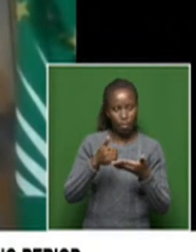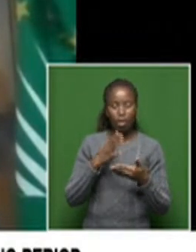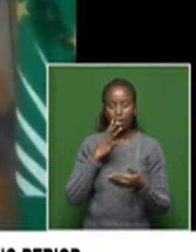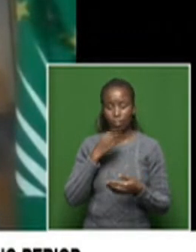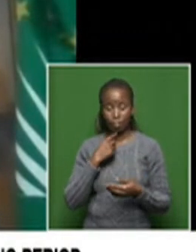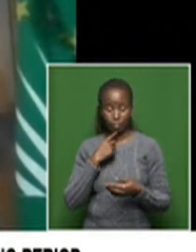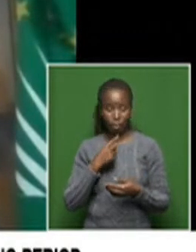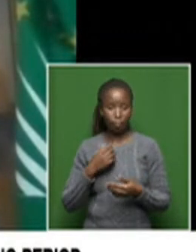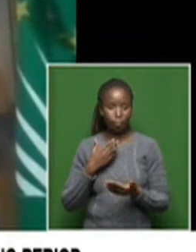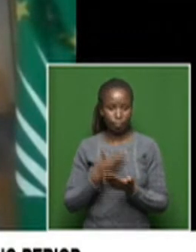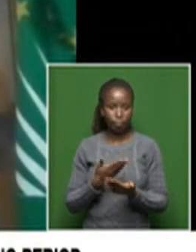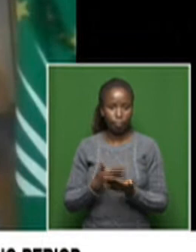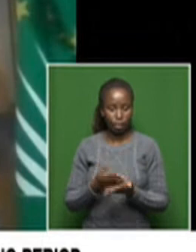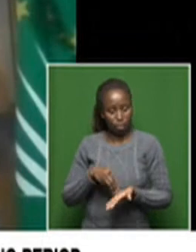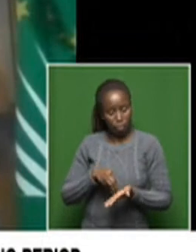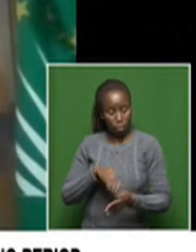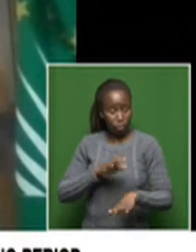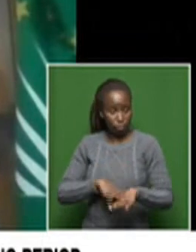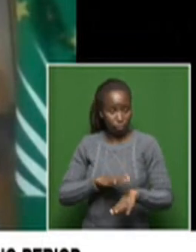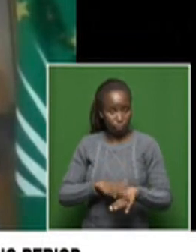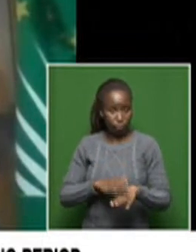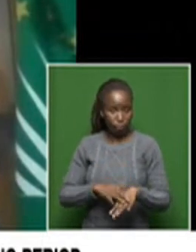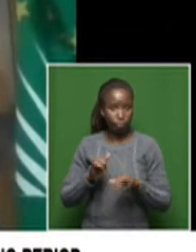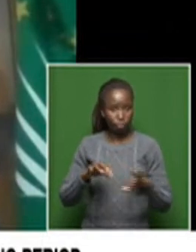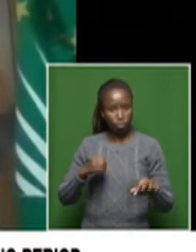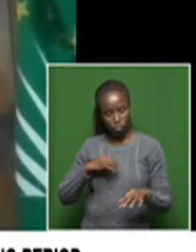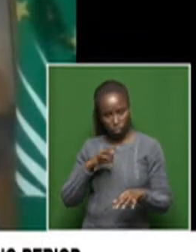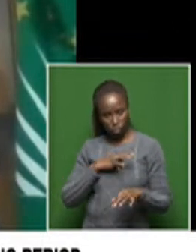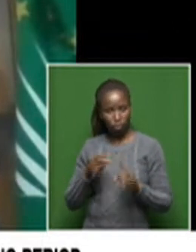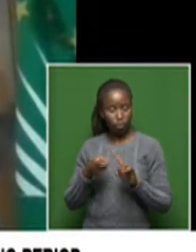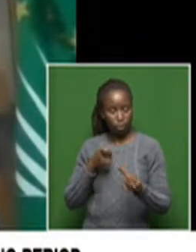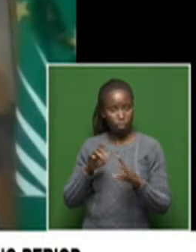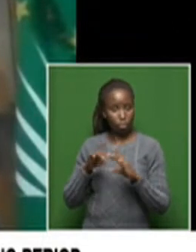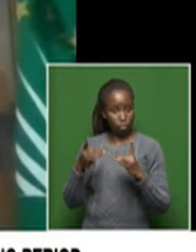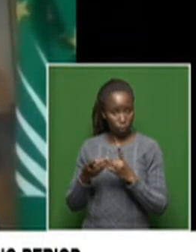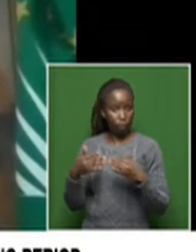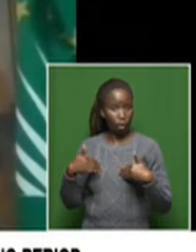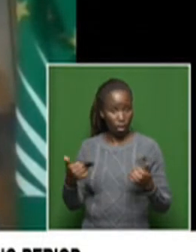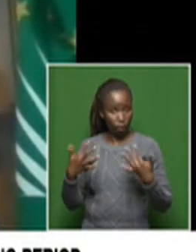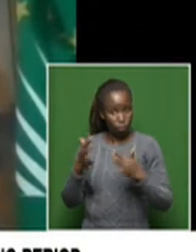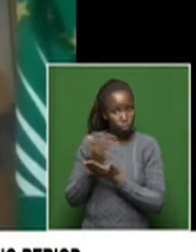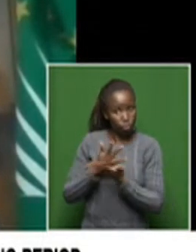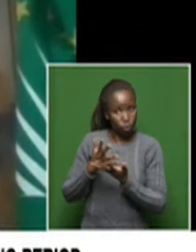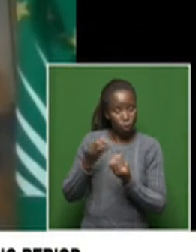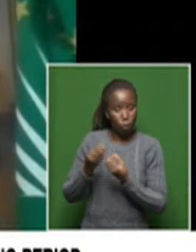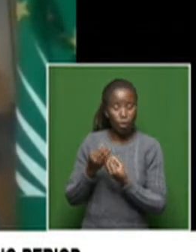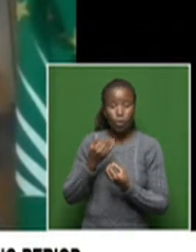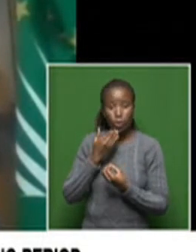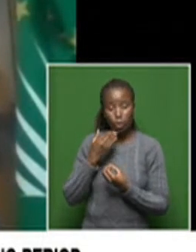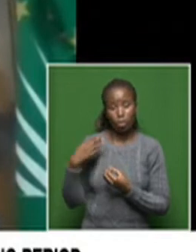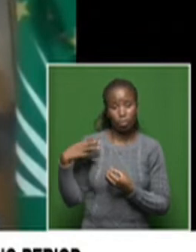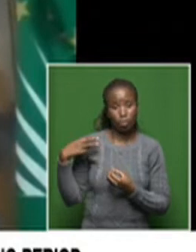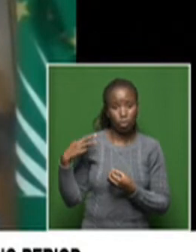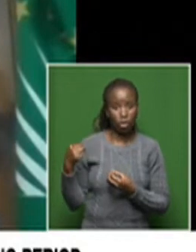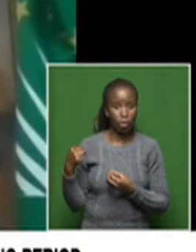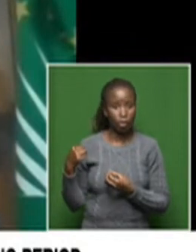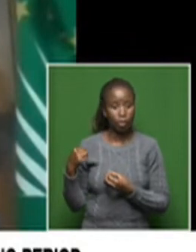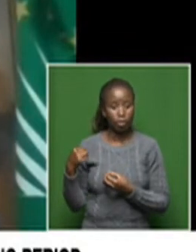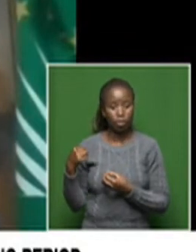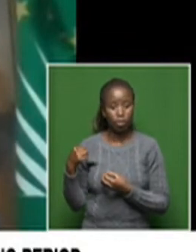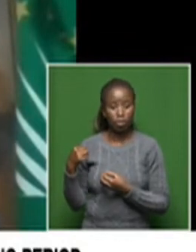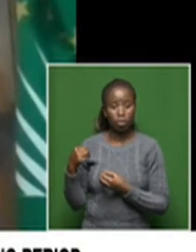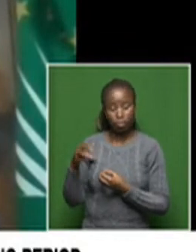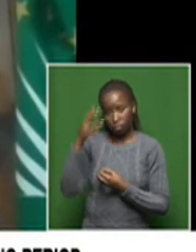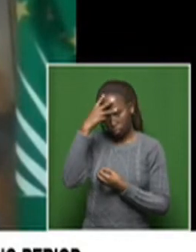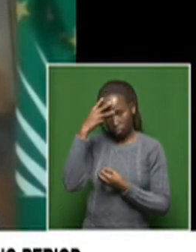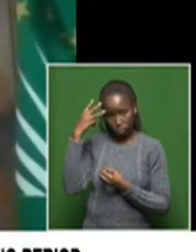bring capacity in terms of the Department of Health. I've had a discussion with Minister Mtunu, who is assisting us,